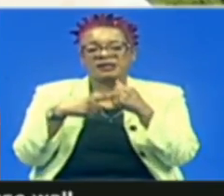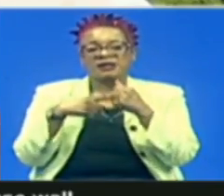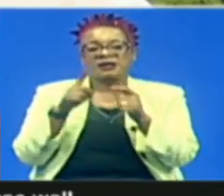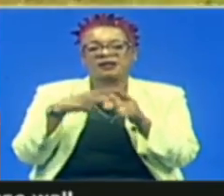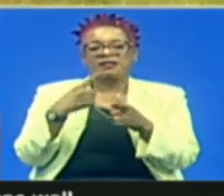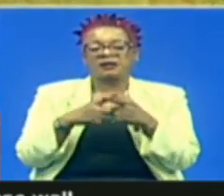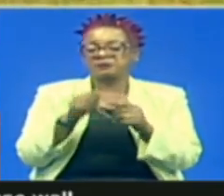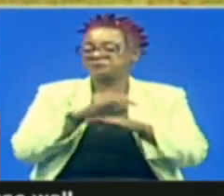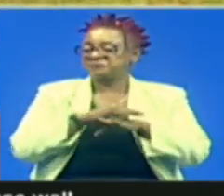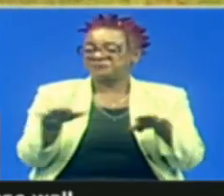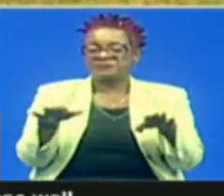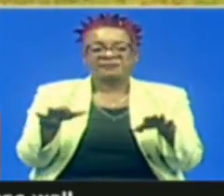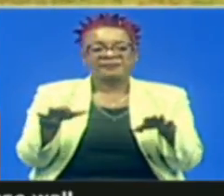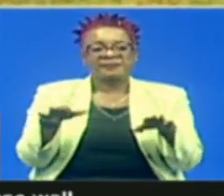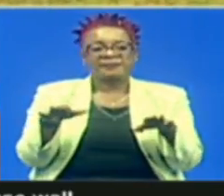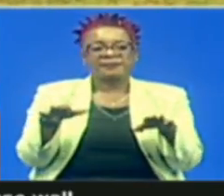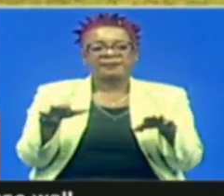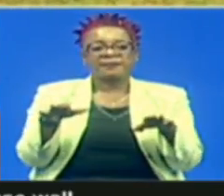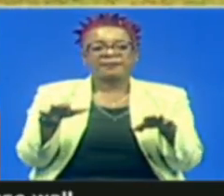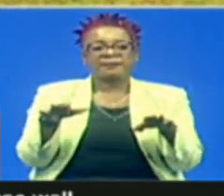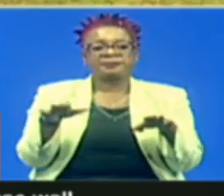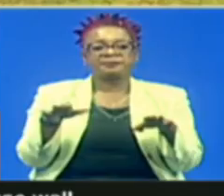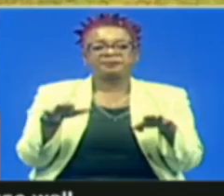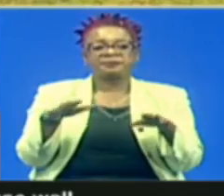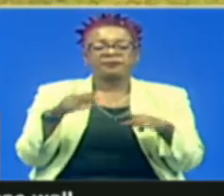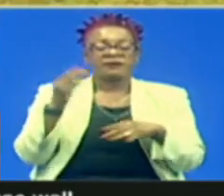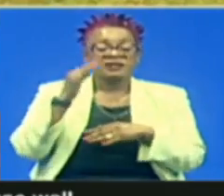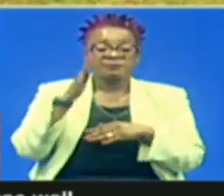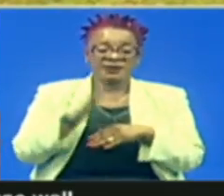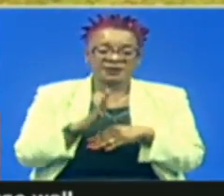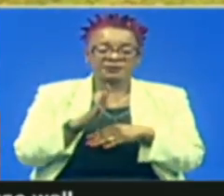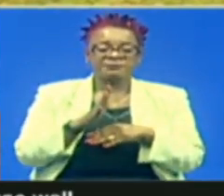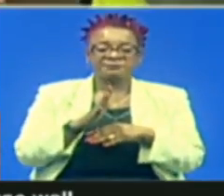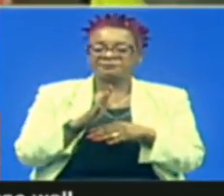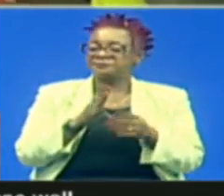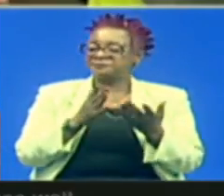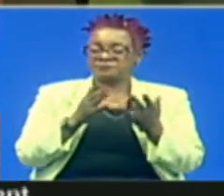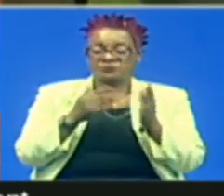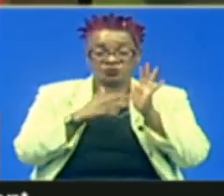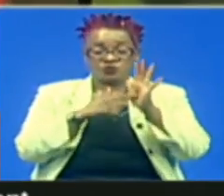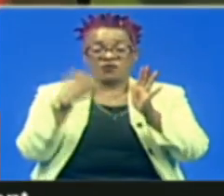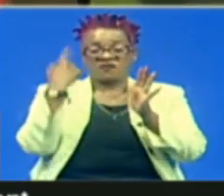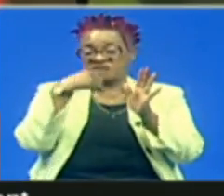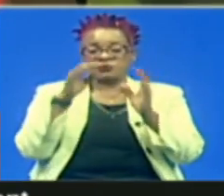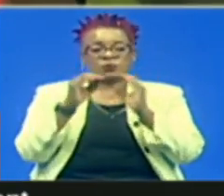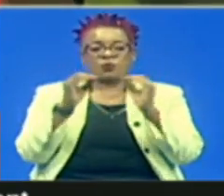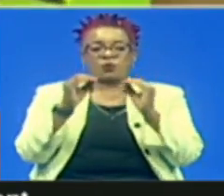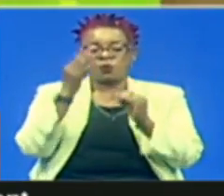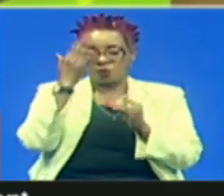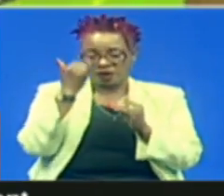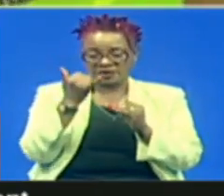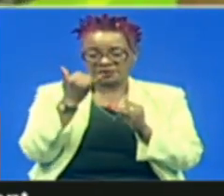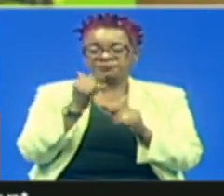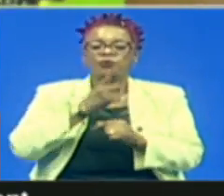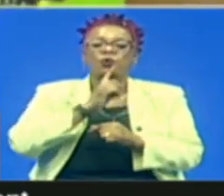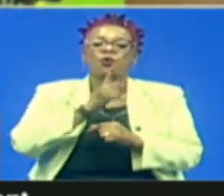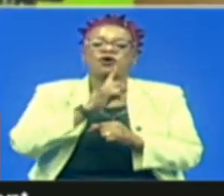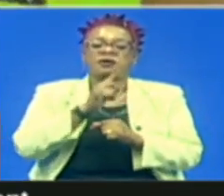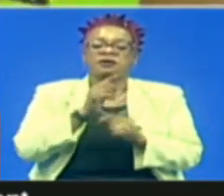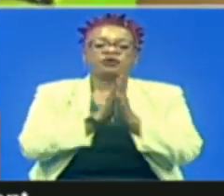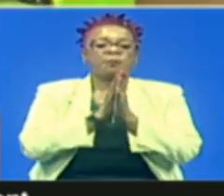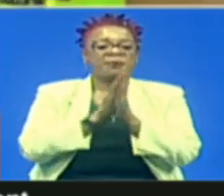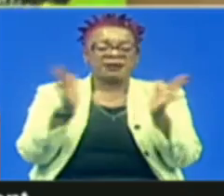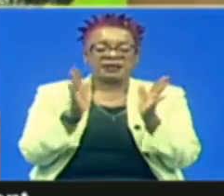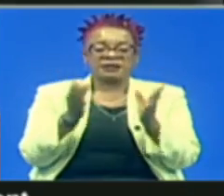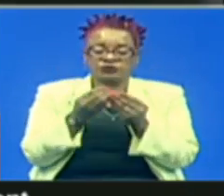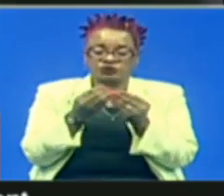na wakanyamaza. The speaker, who will remain anonymous for security purposes, says they have been warned against publicly